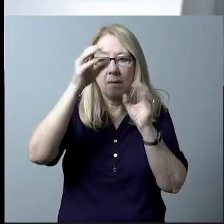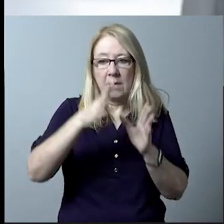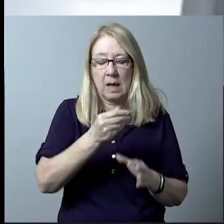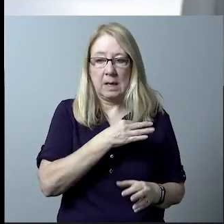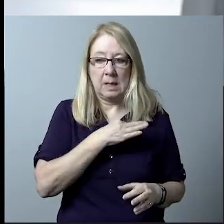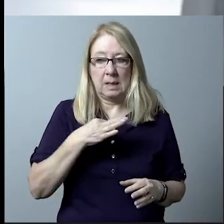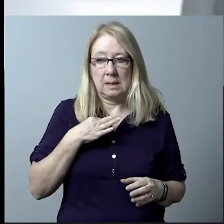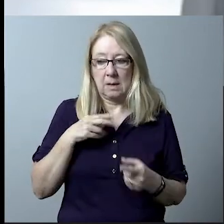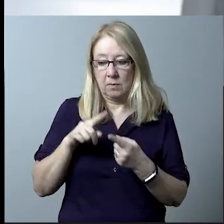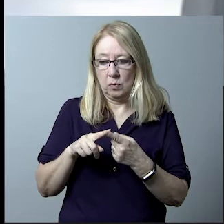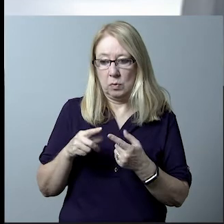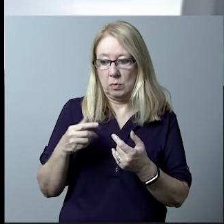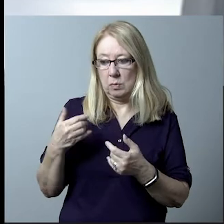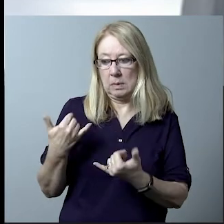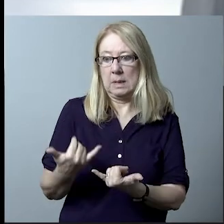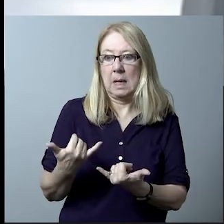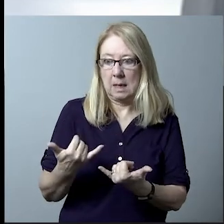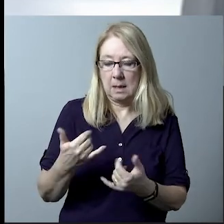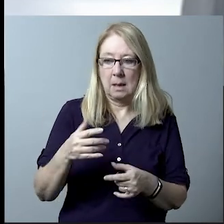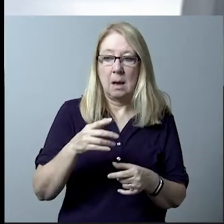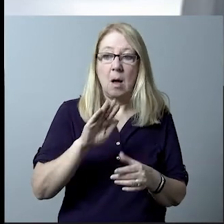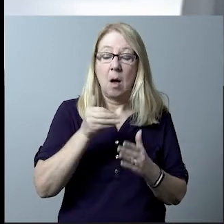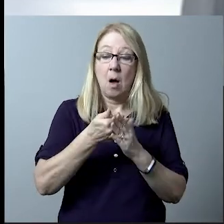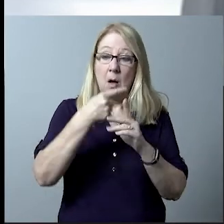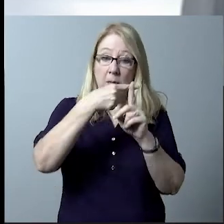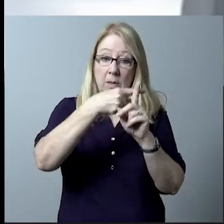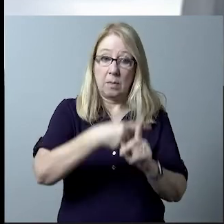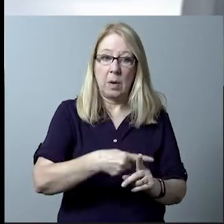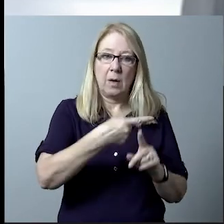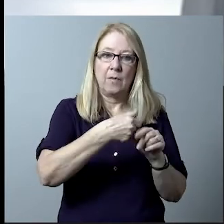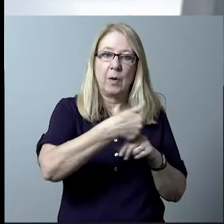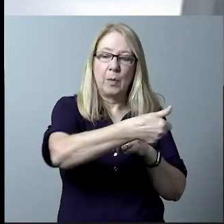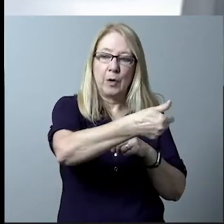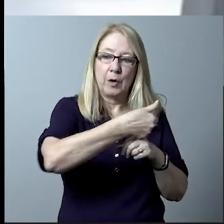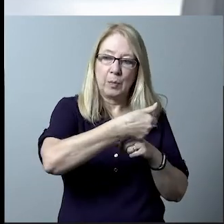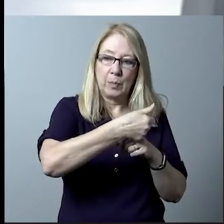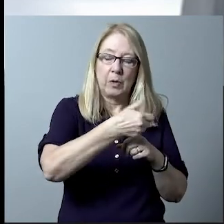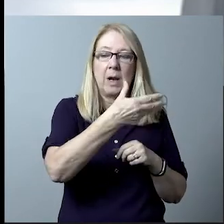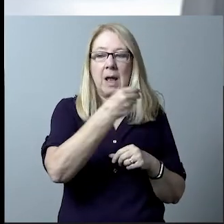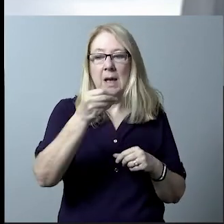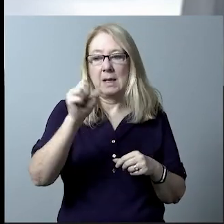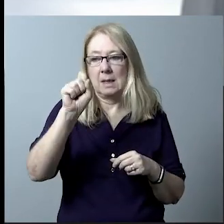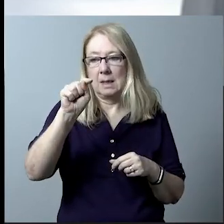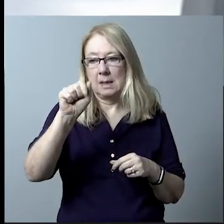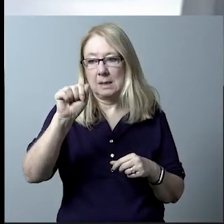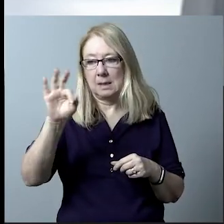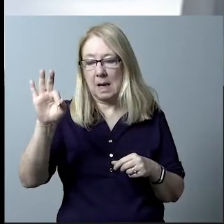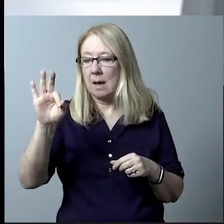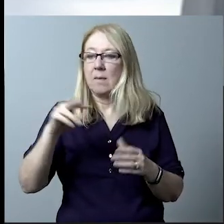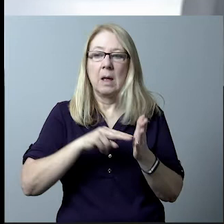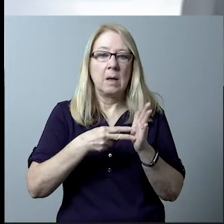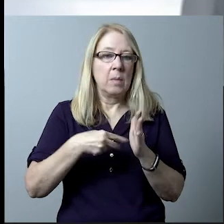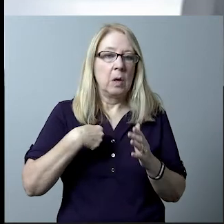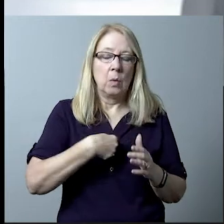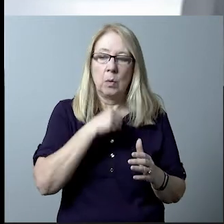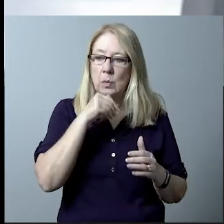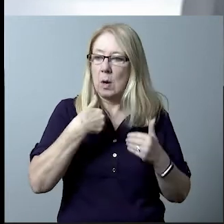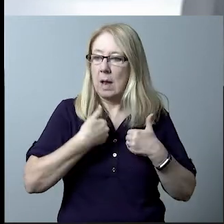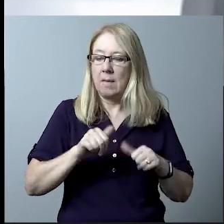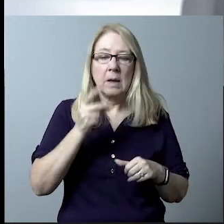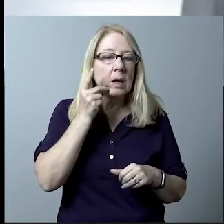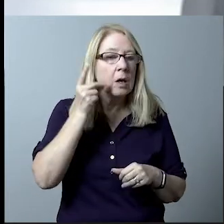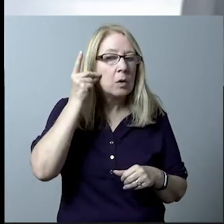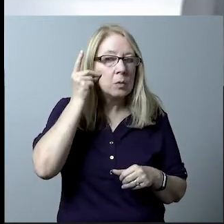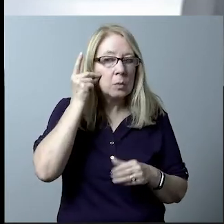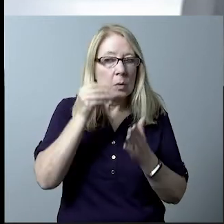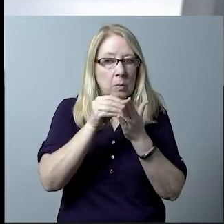students, faculty, and staff. To date, all of our positive cases have been commuter students and staff. So we don't